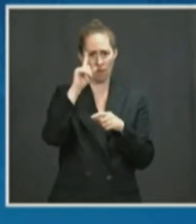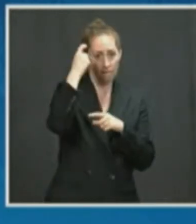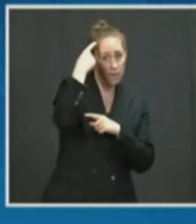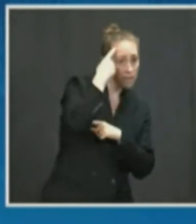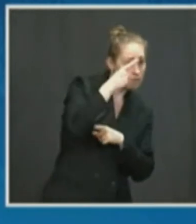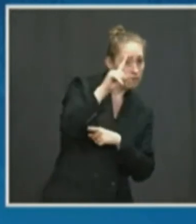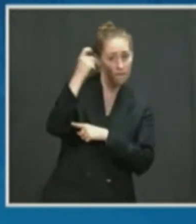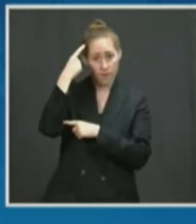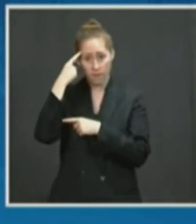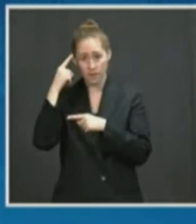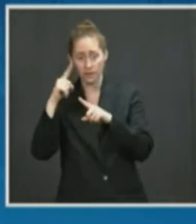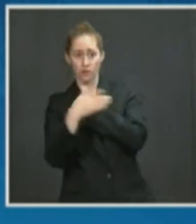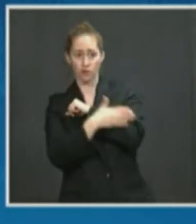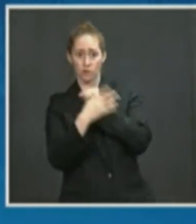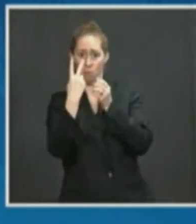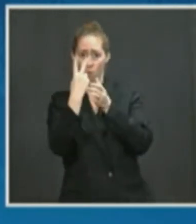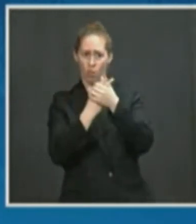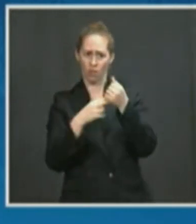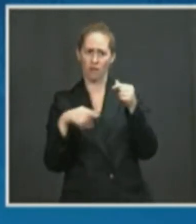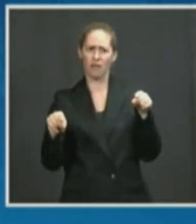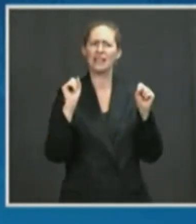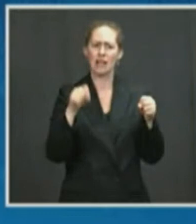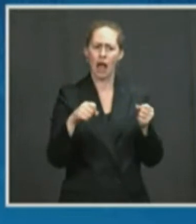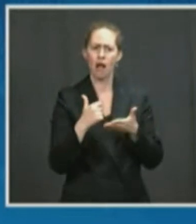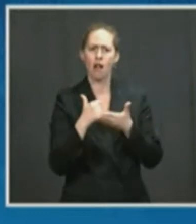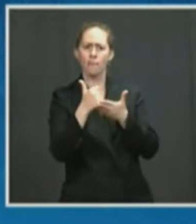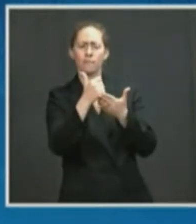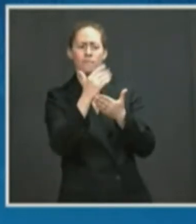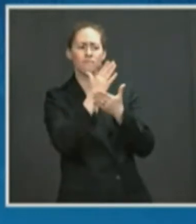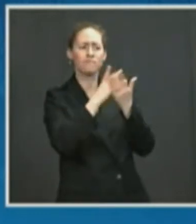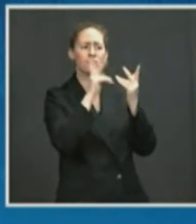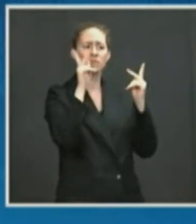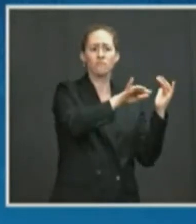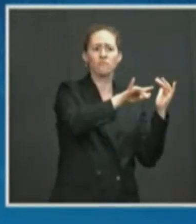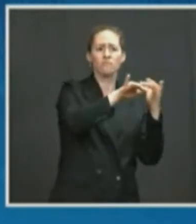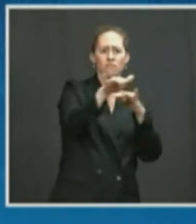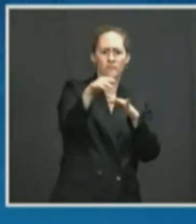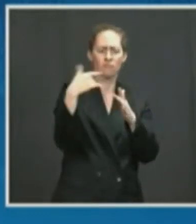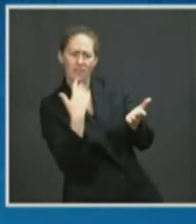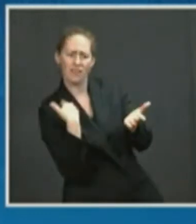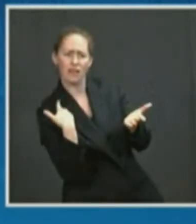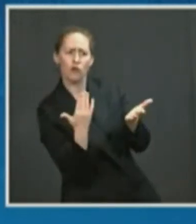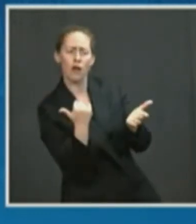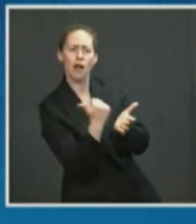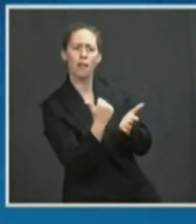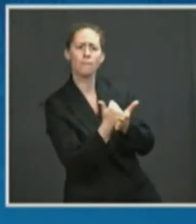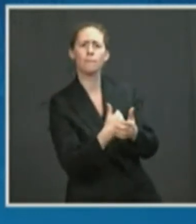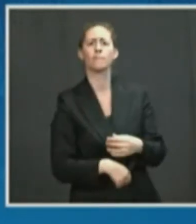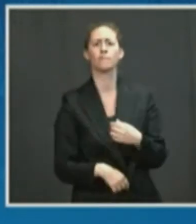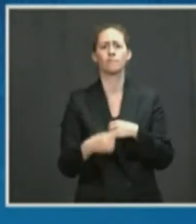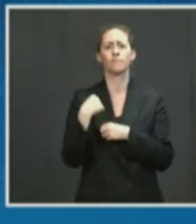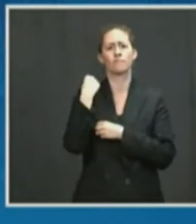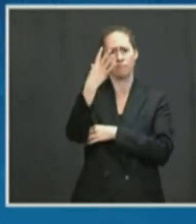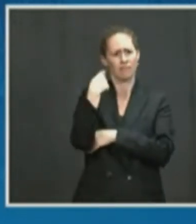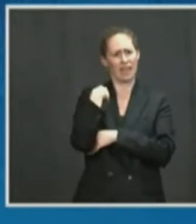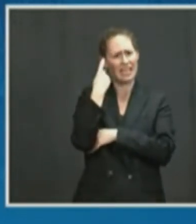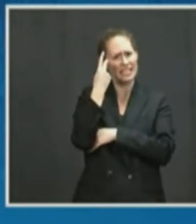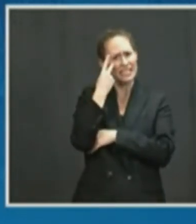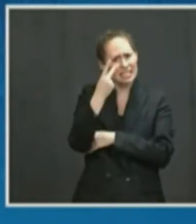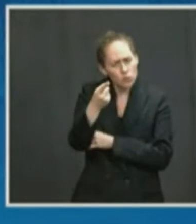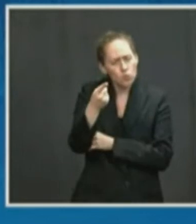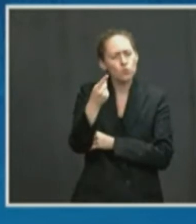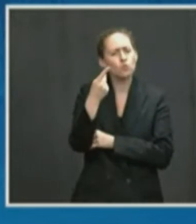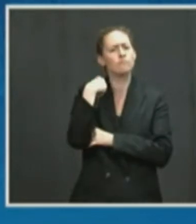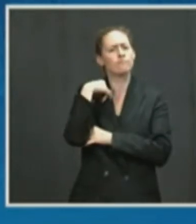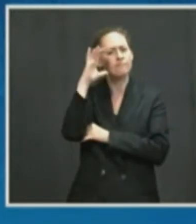sense that help is on the way, to let them know that they are seen, that they are heard, that we